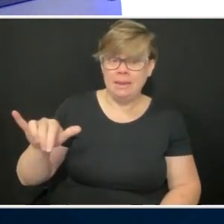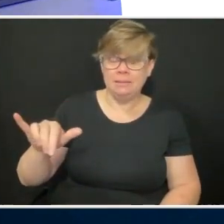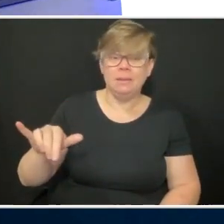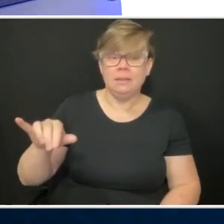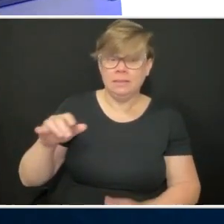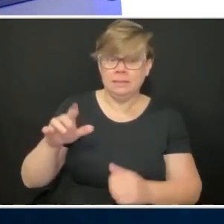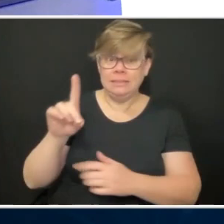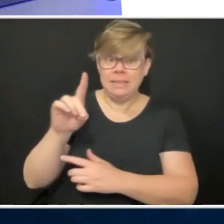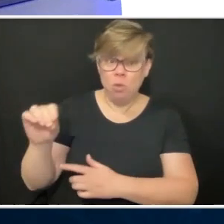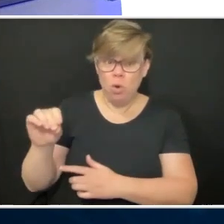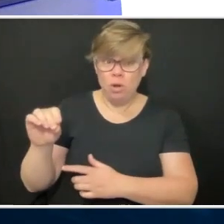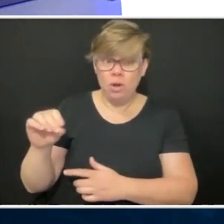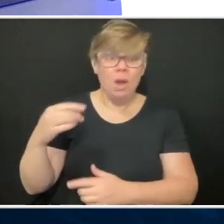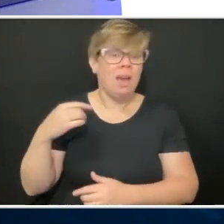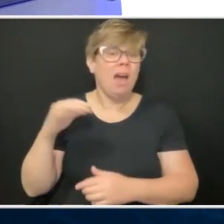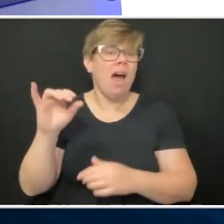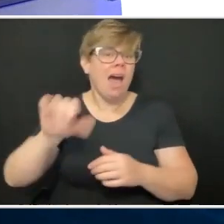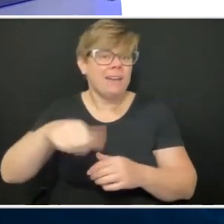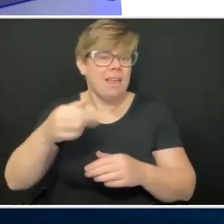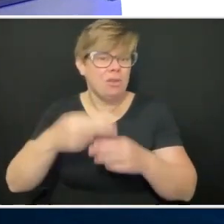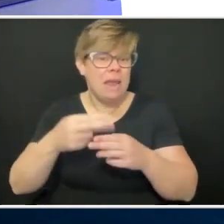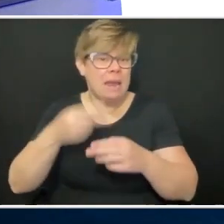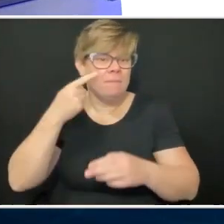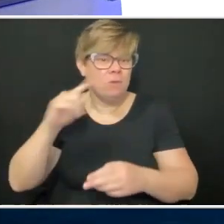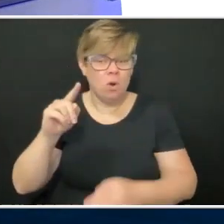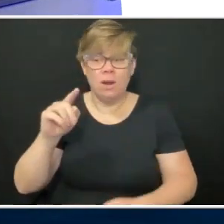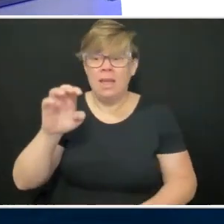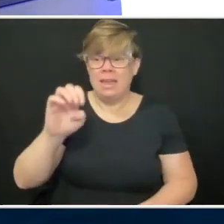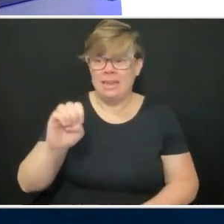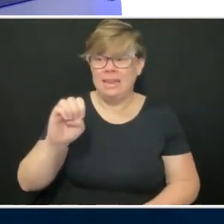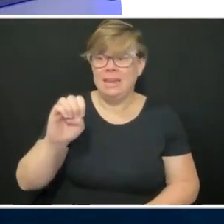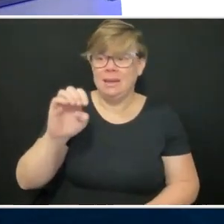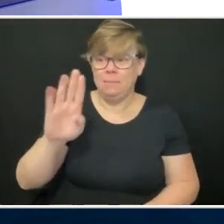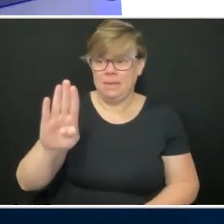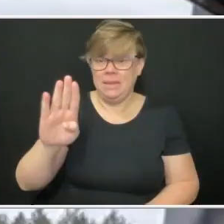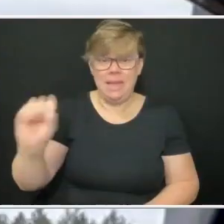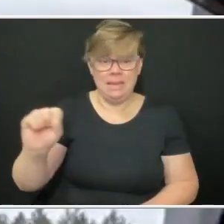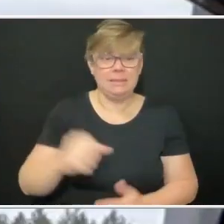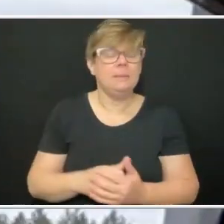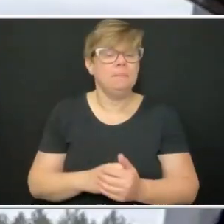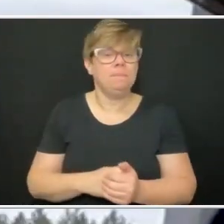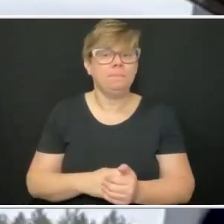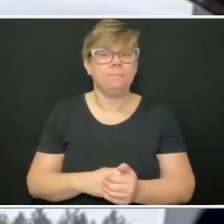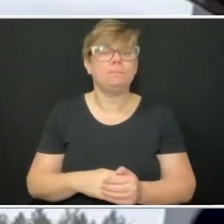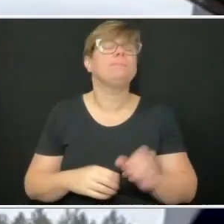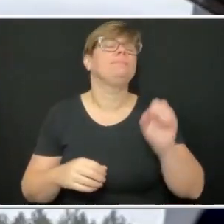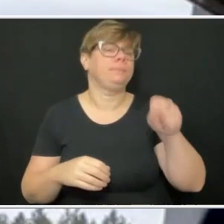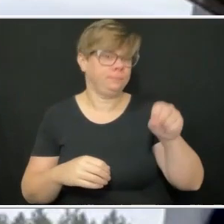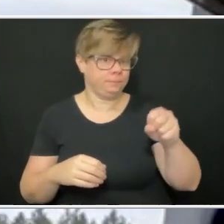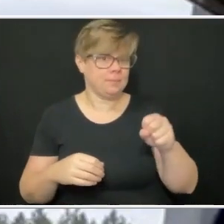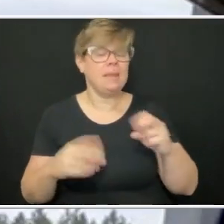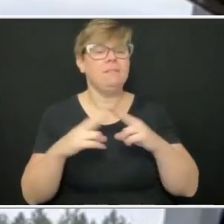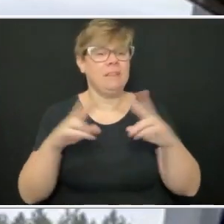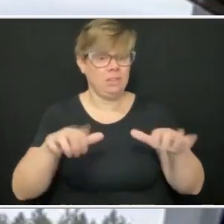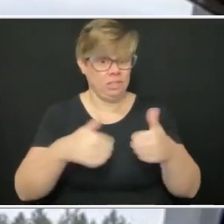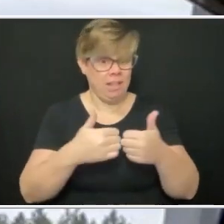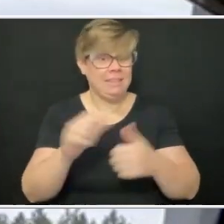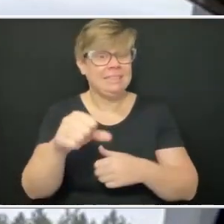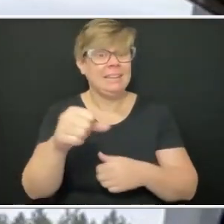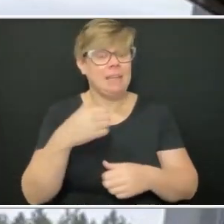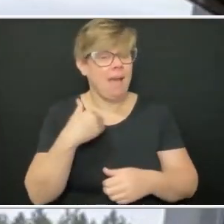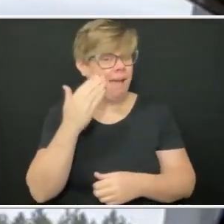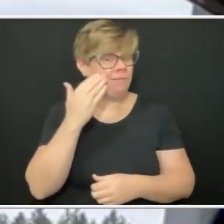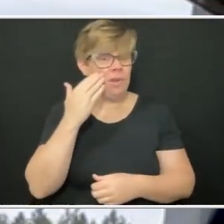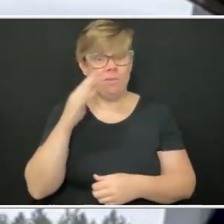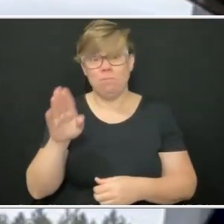of that before. So maybe kind of help us understand what that is and what maybe some of those challenges might be. Yeah, it's very challenging. Actually, I've known